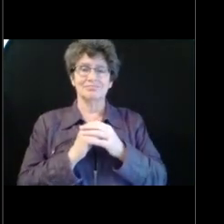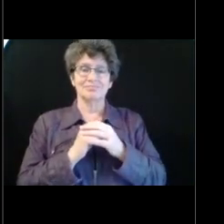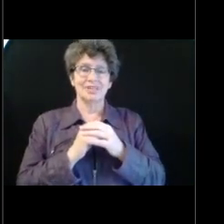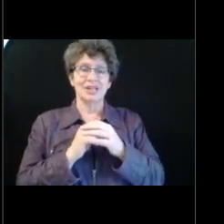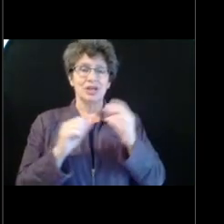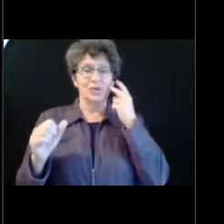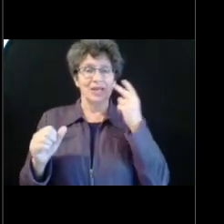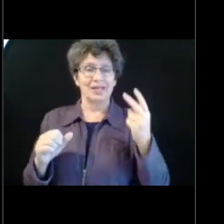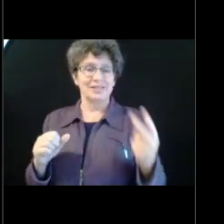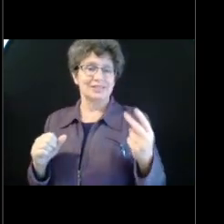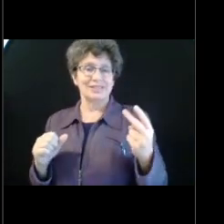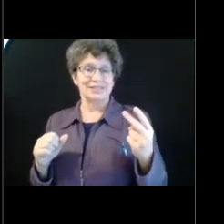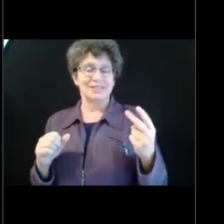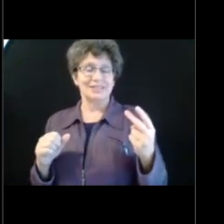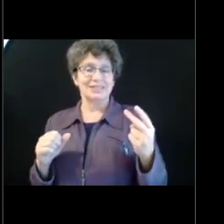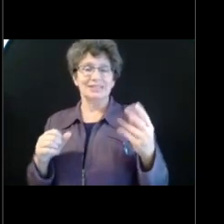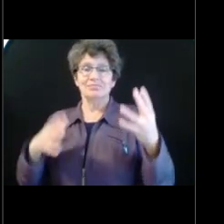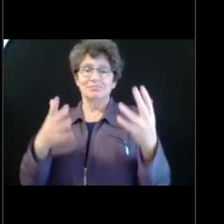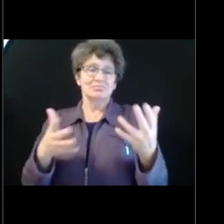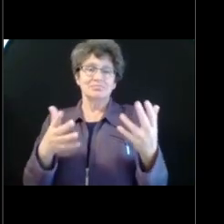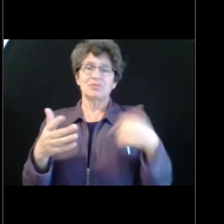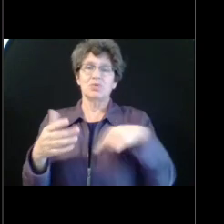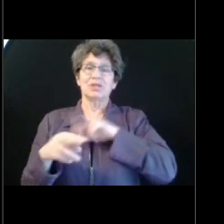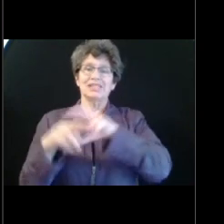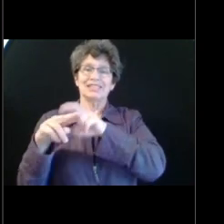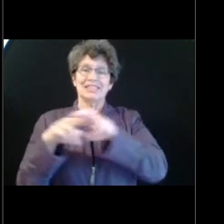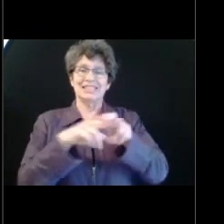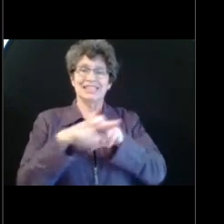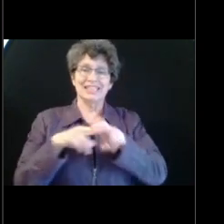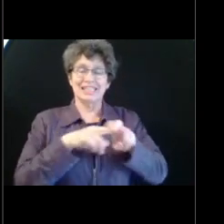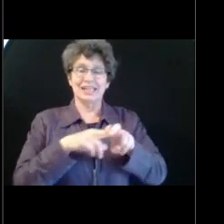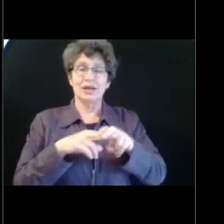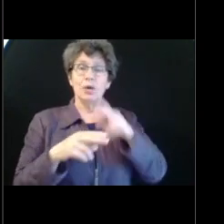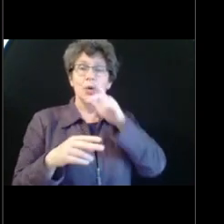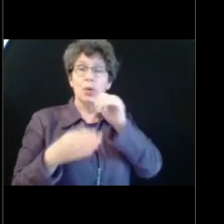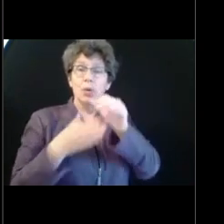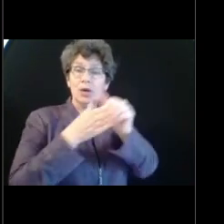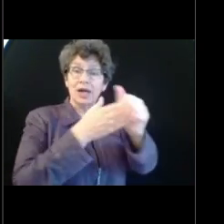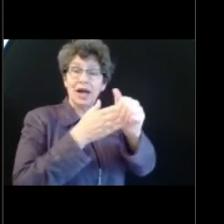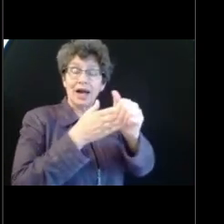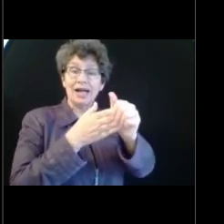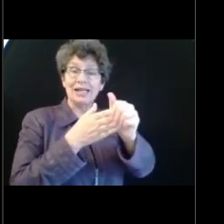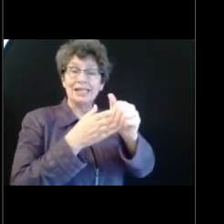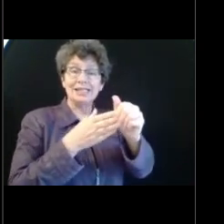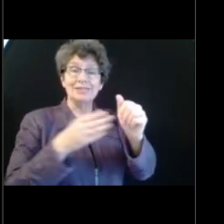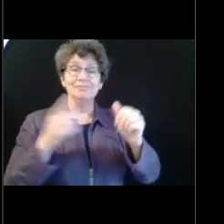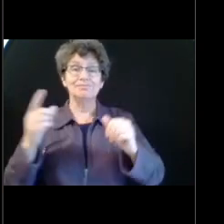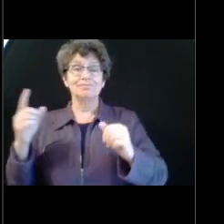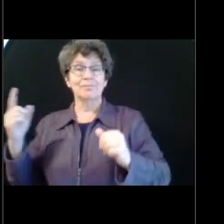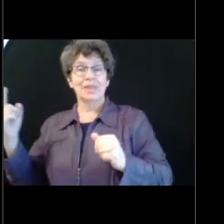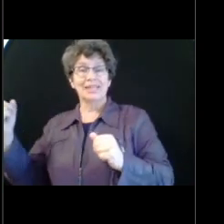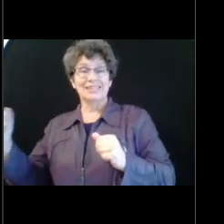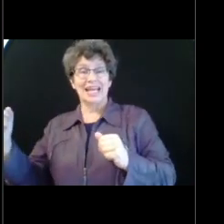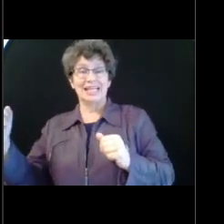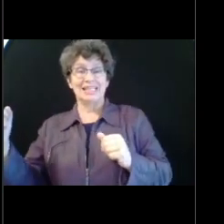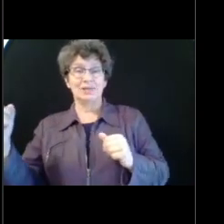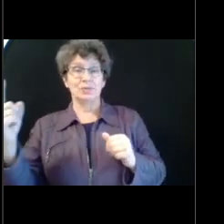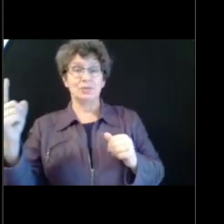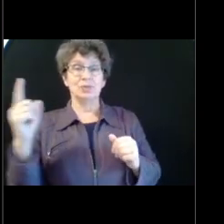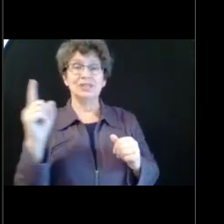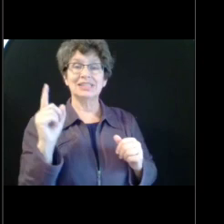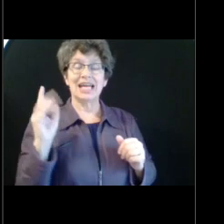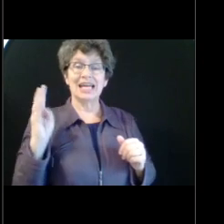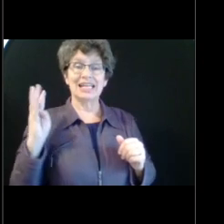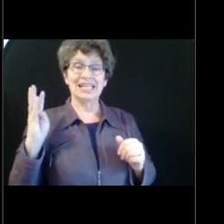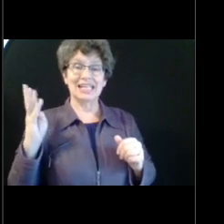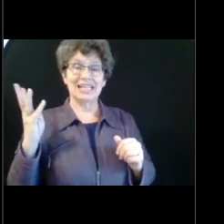like it's nothing special, because this is where they do it all the time. But we thought we were pretty special. And in fact, our group